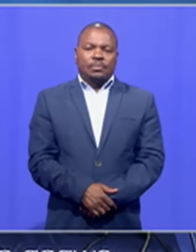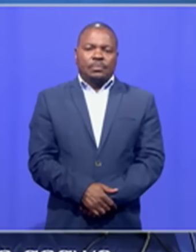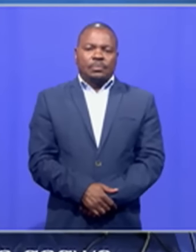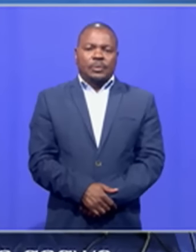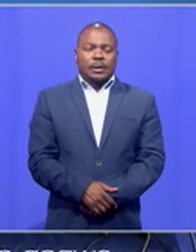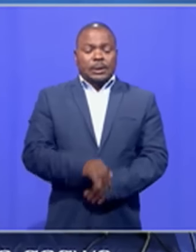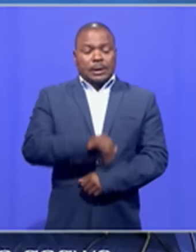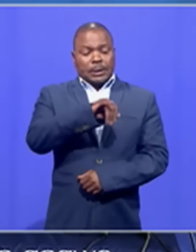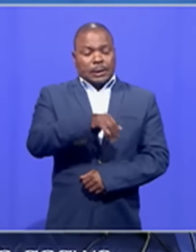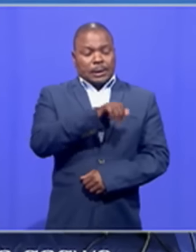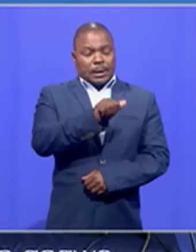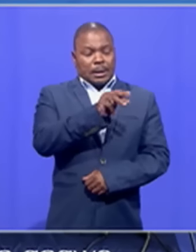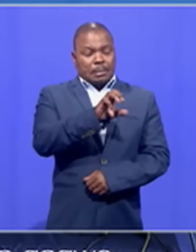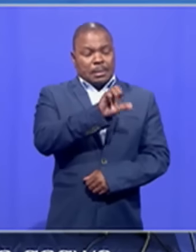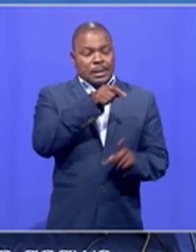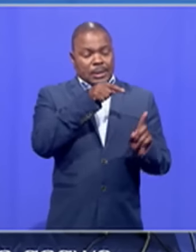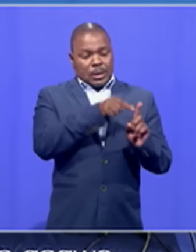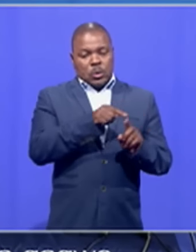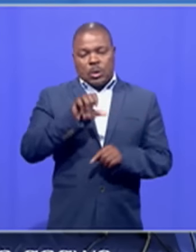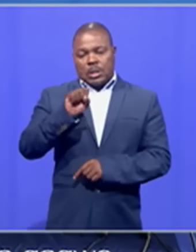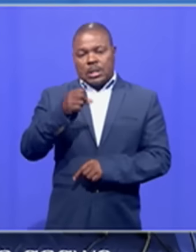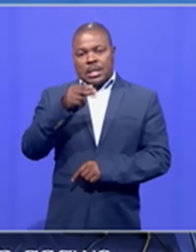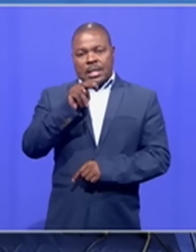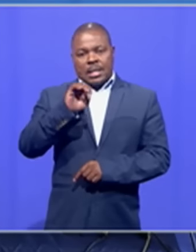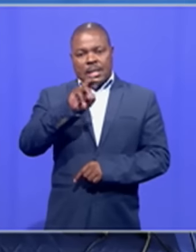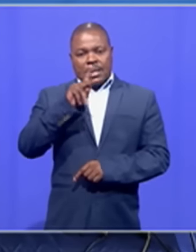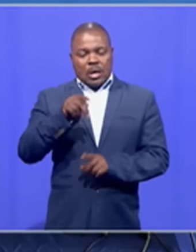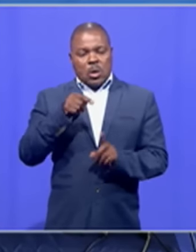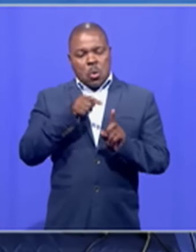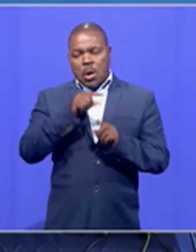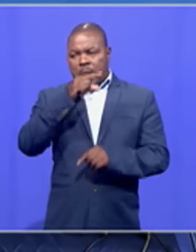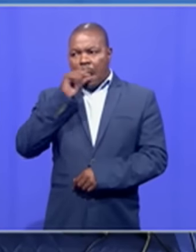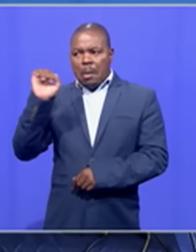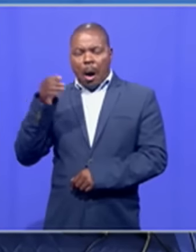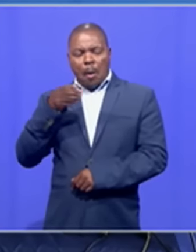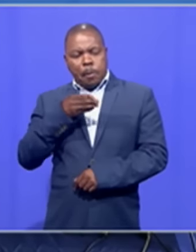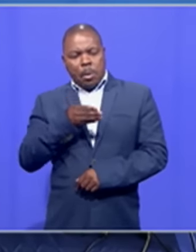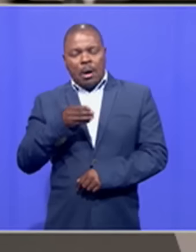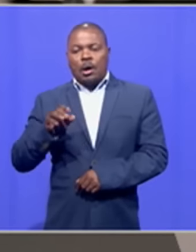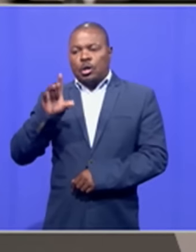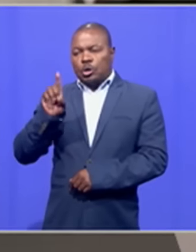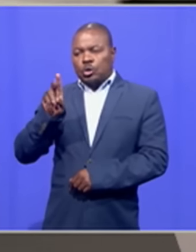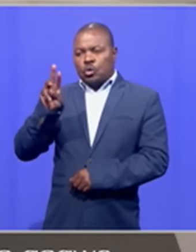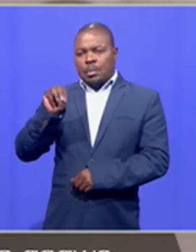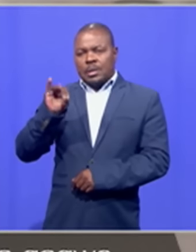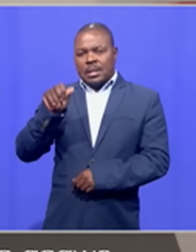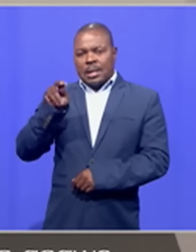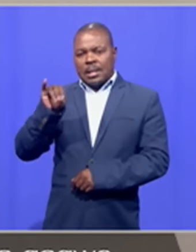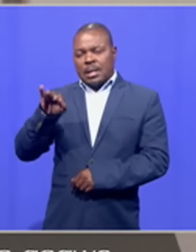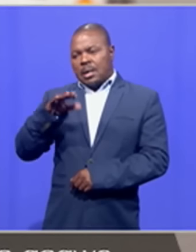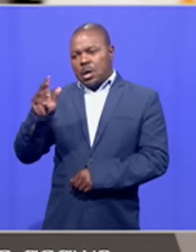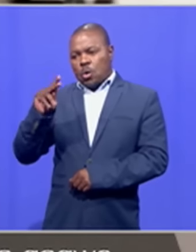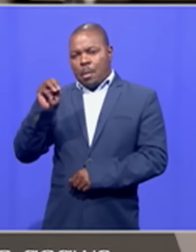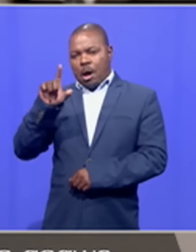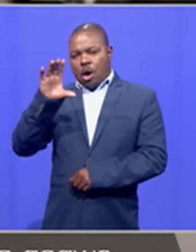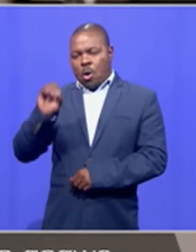Leina la James Shannick le tšweletše pejana nakong ya gehlogo ya lekala la bohlodi Dumisani Khumalo a fana ka bohlatso ka komišeneng ya